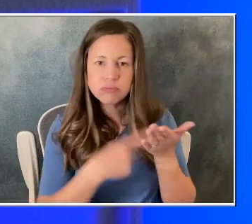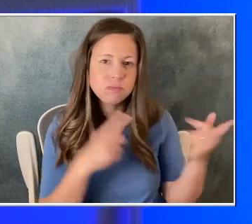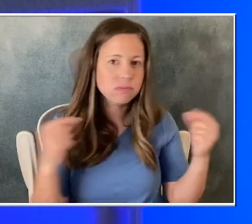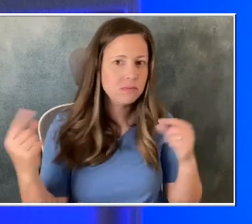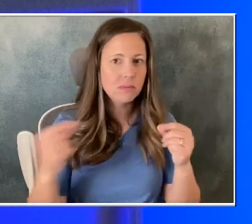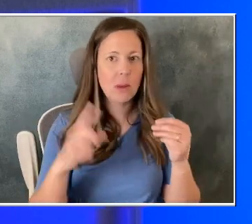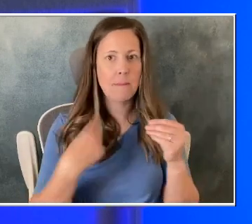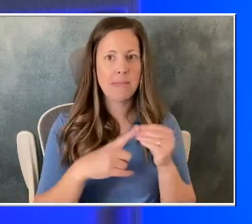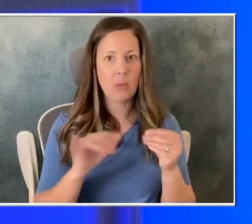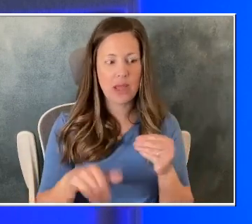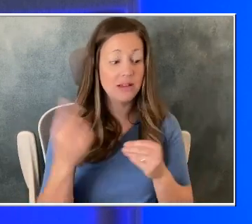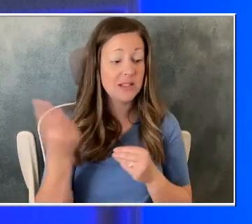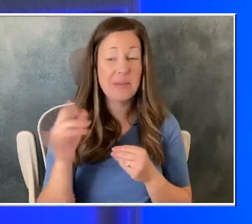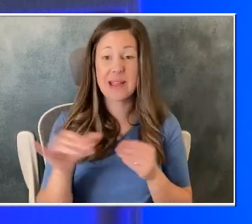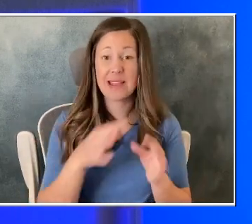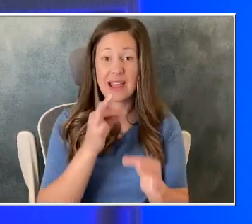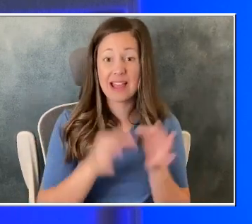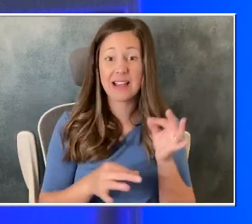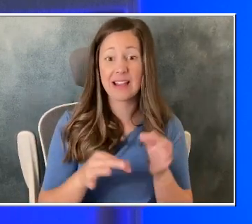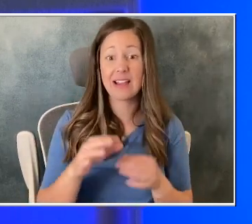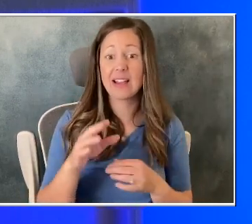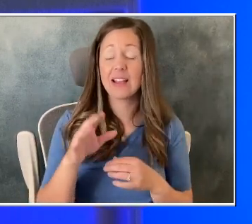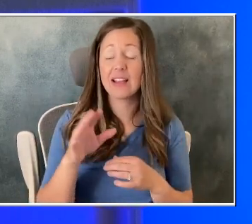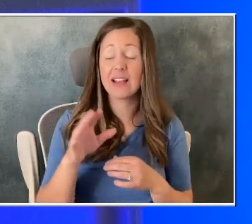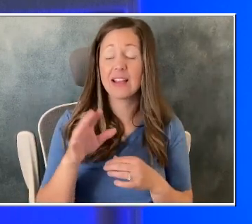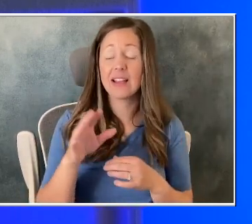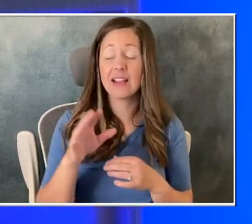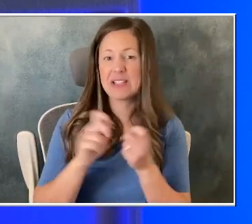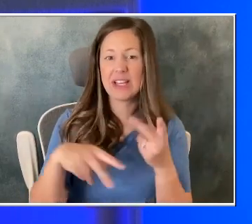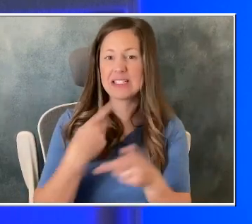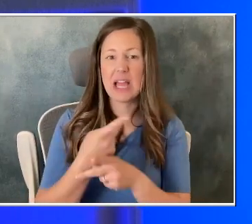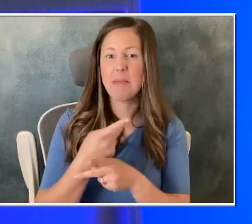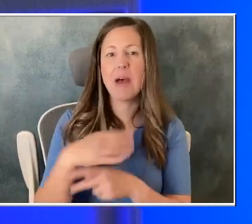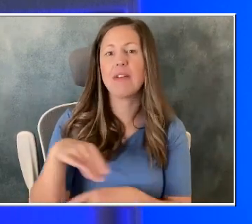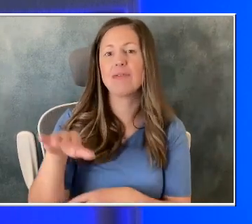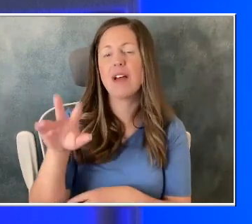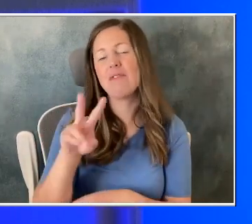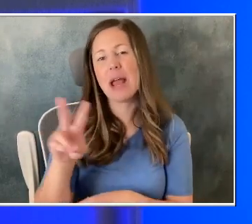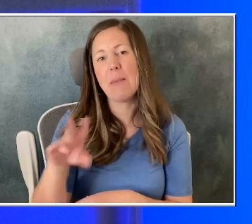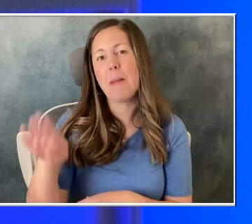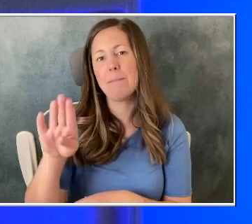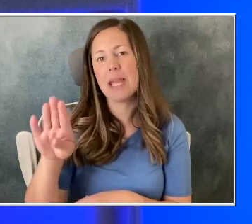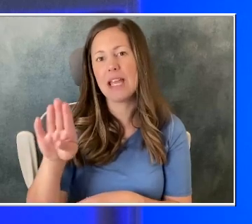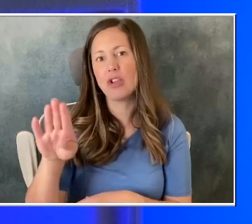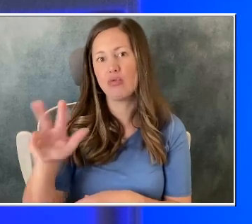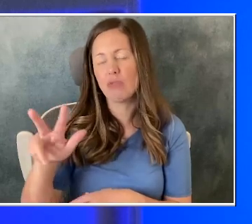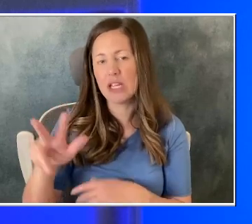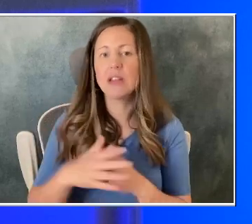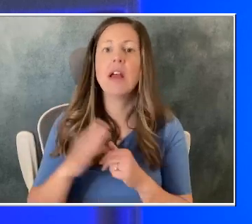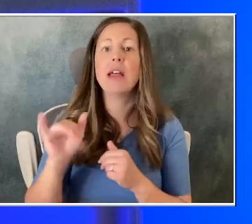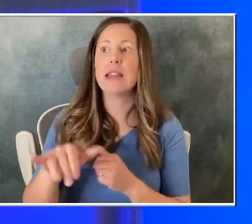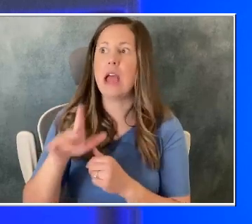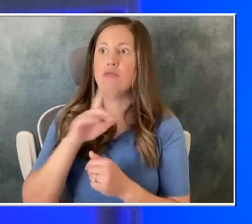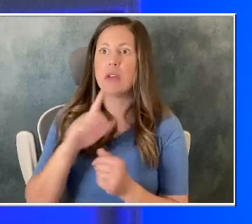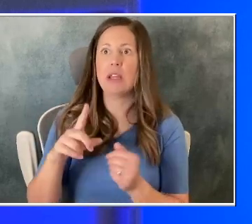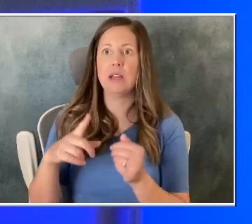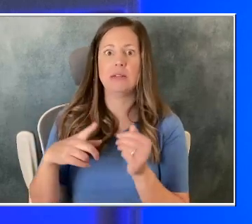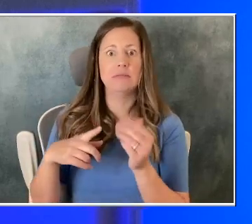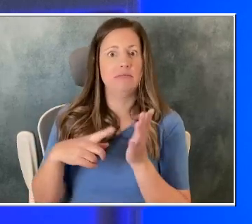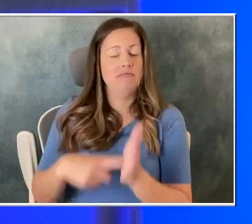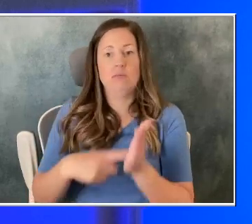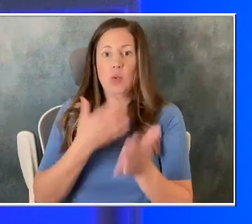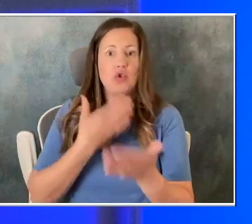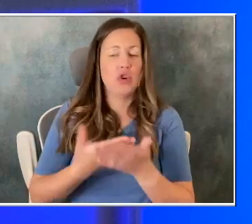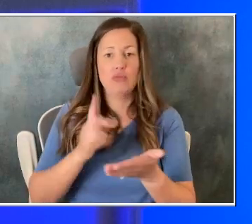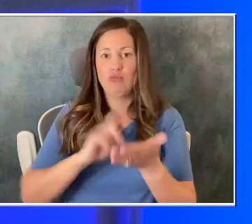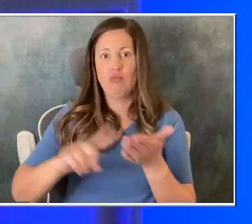example, as simple as nicotinamide, which is a vitamin B3, was demonstrated. Some very good researchers in